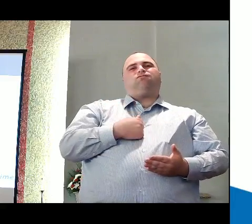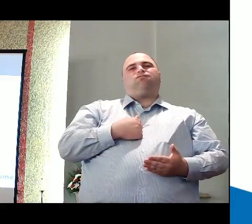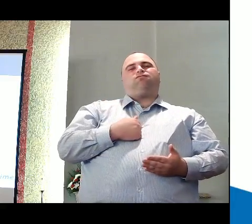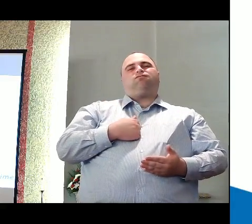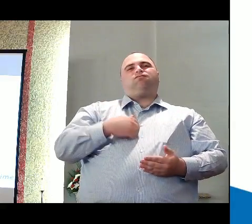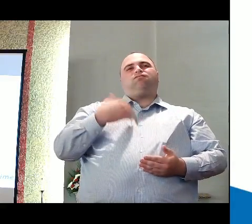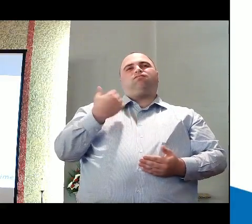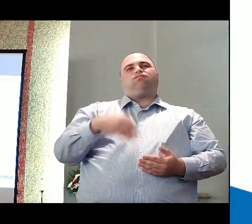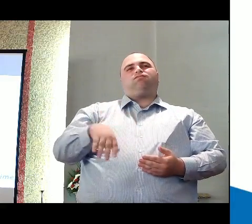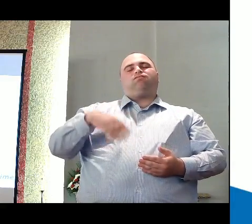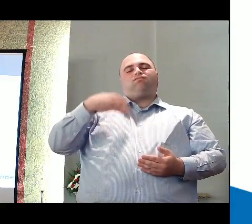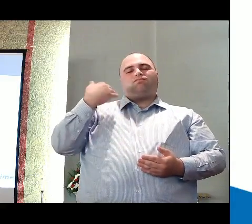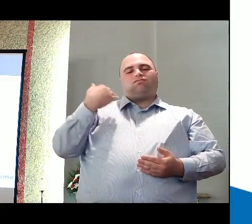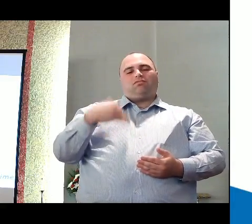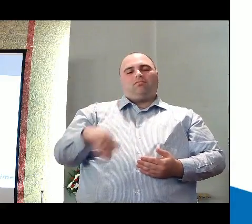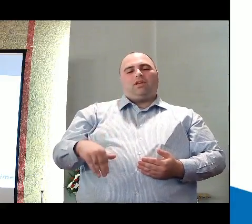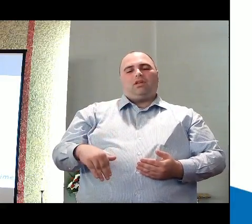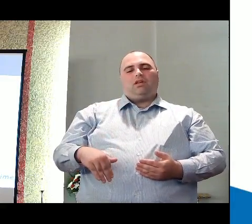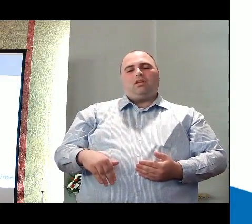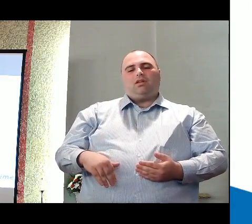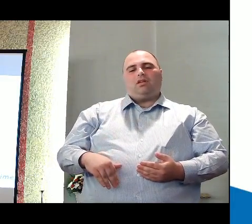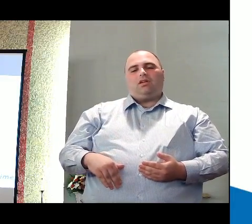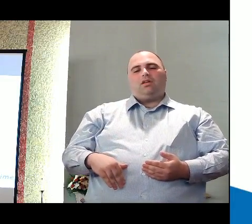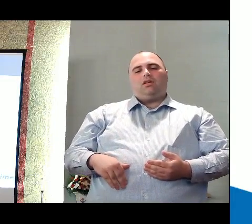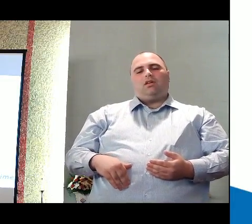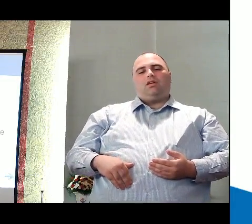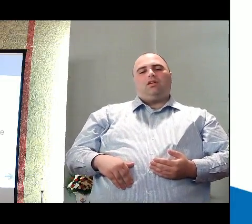die for me.